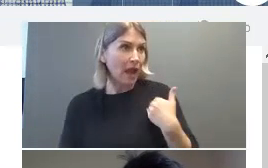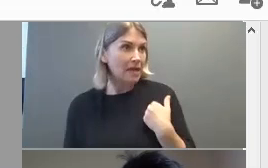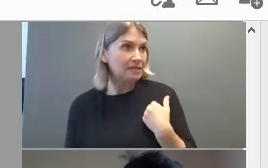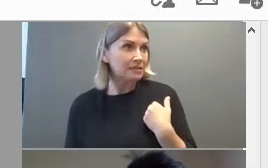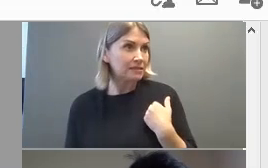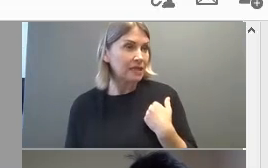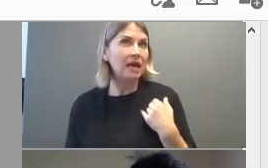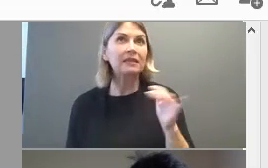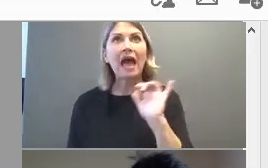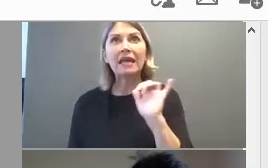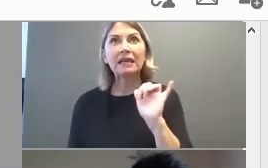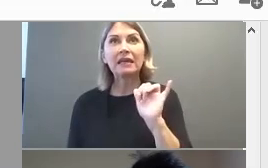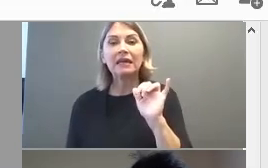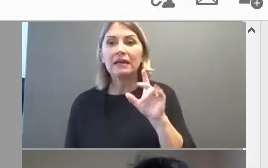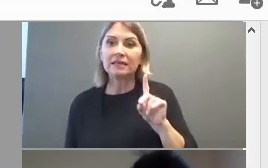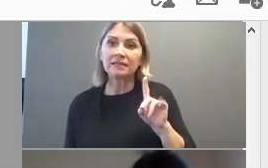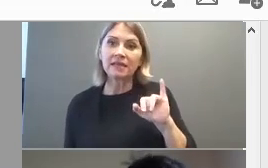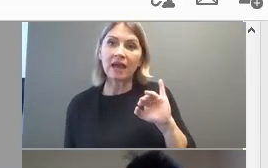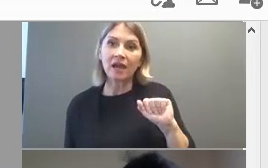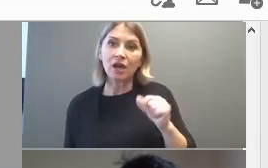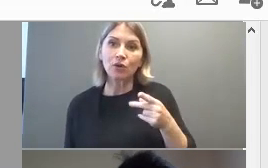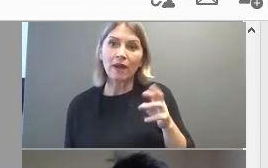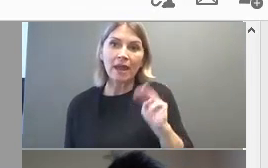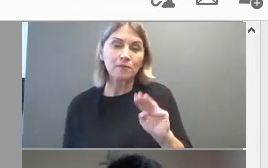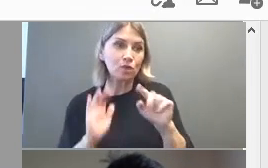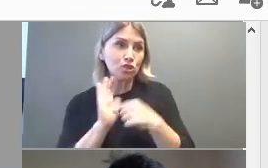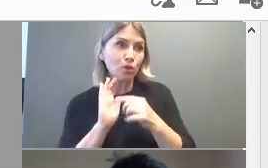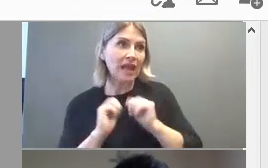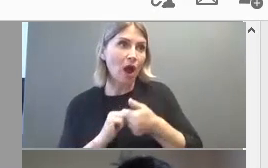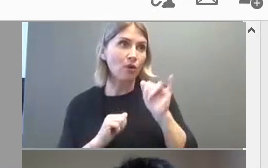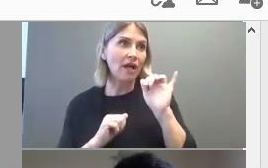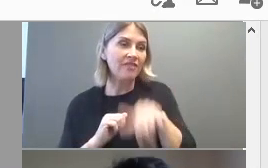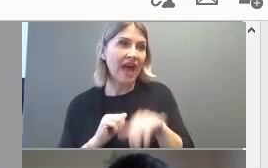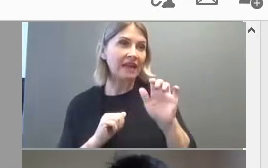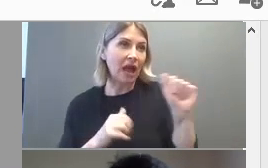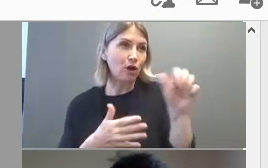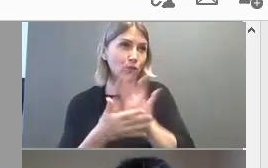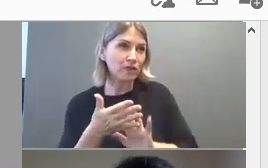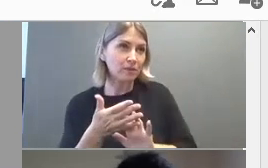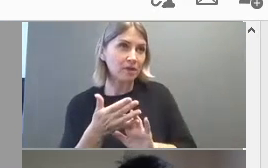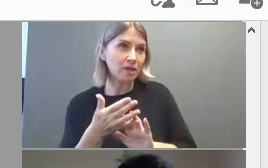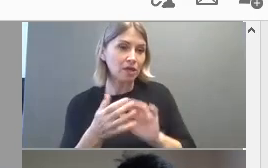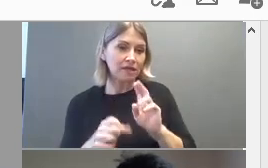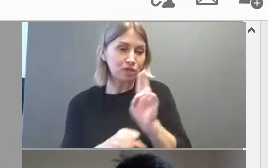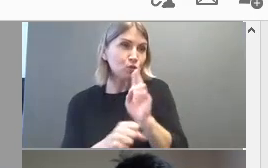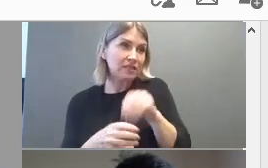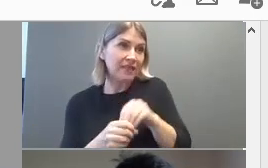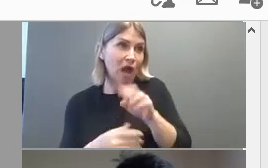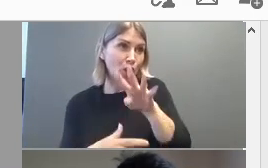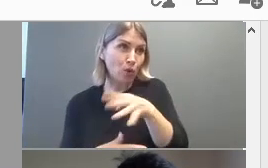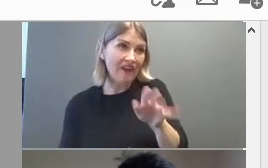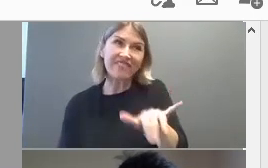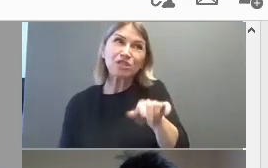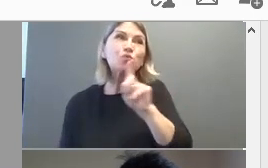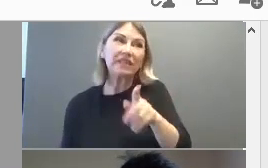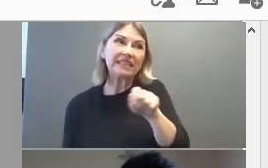like diagrams showing how the algorithm percolates through the graph, which helps a lot. And then it's really detailed